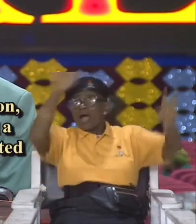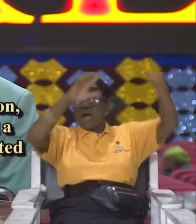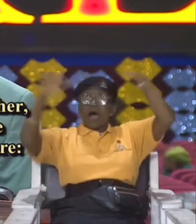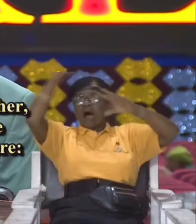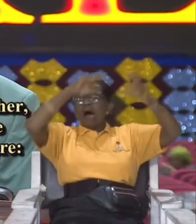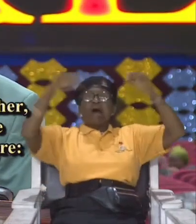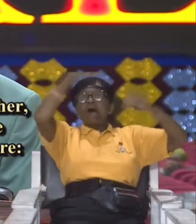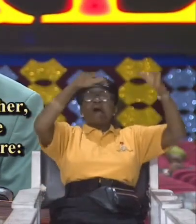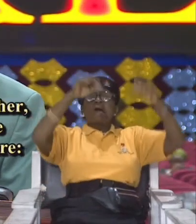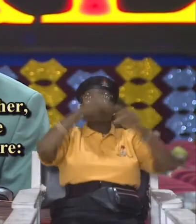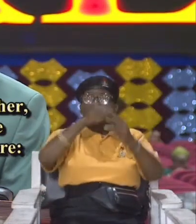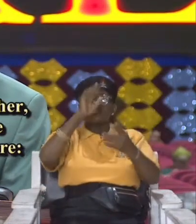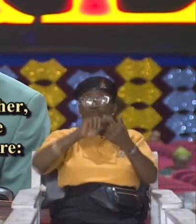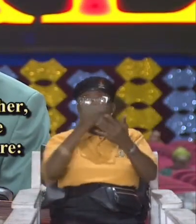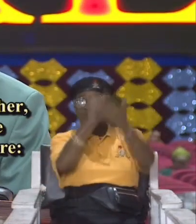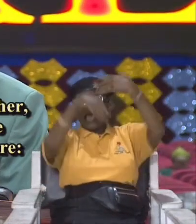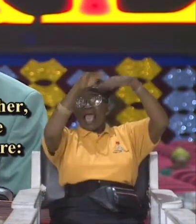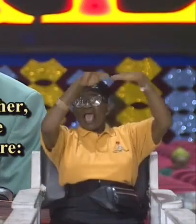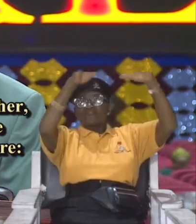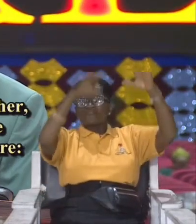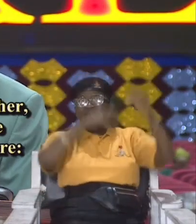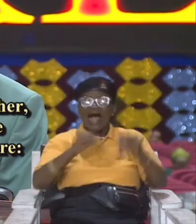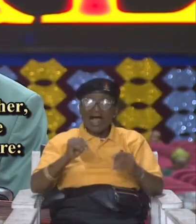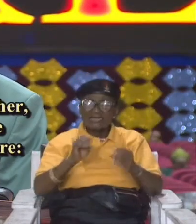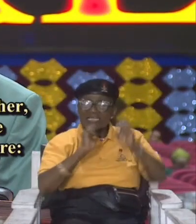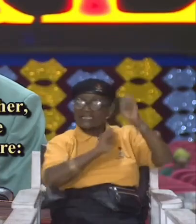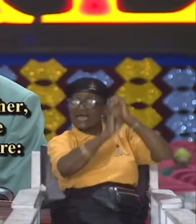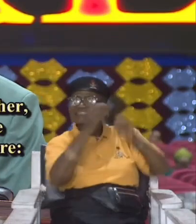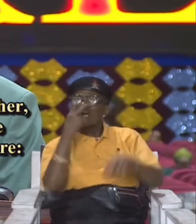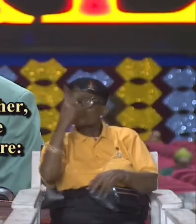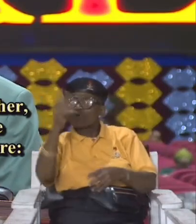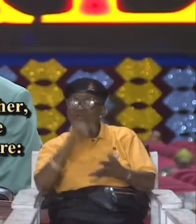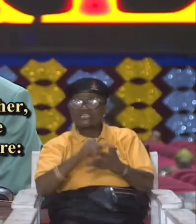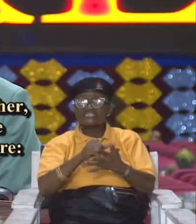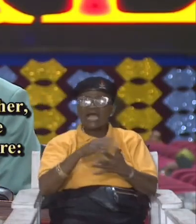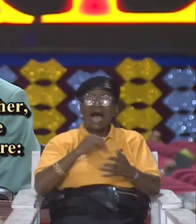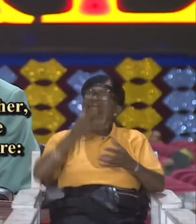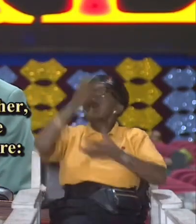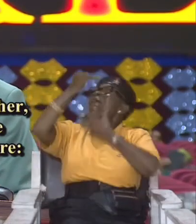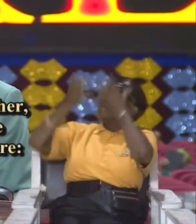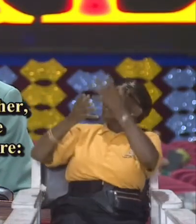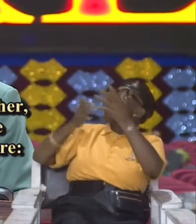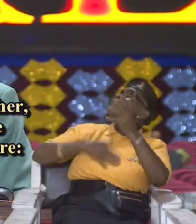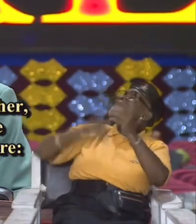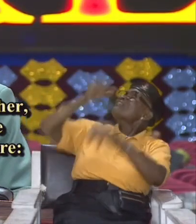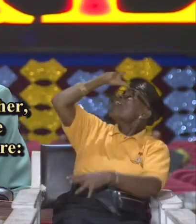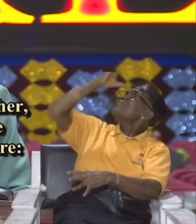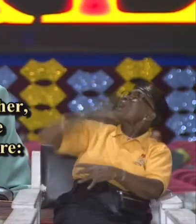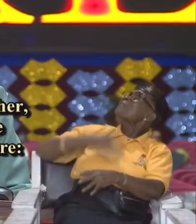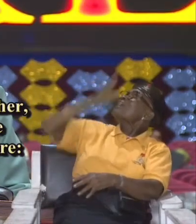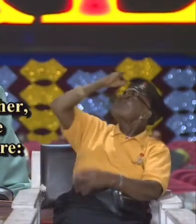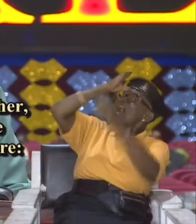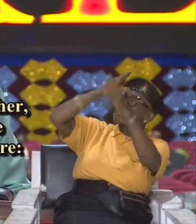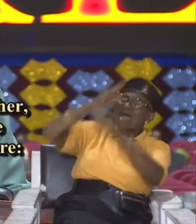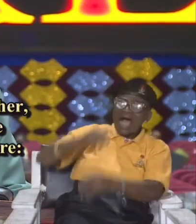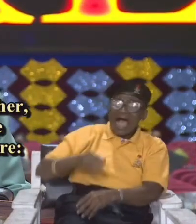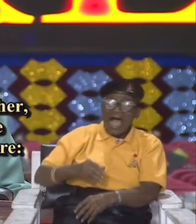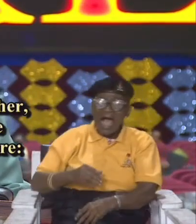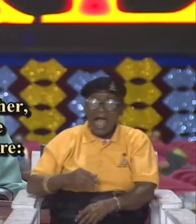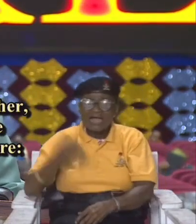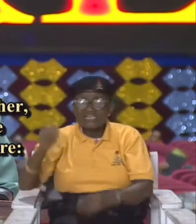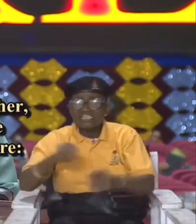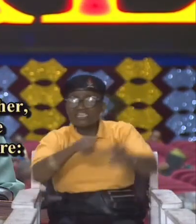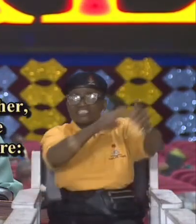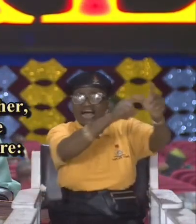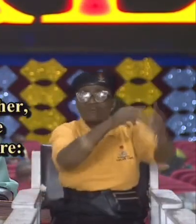heaven. And Elisha saw it, and he cried, my father, my father, the chariot